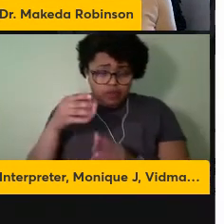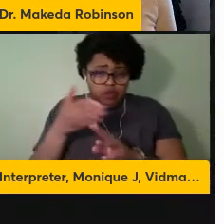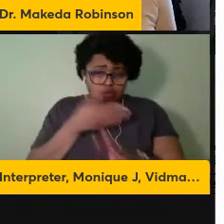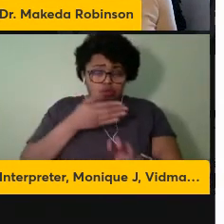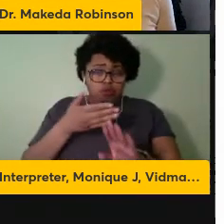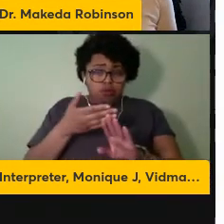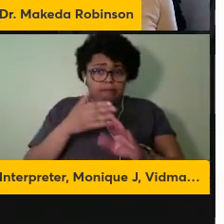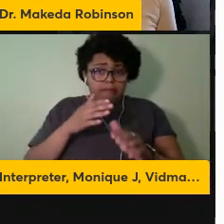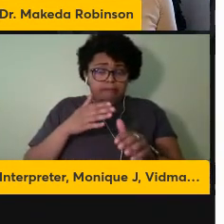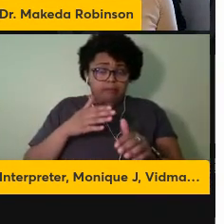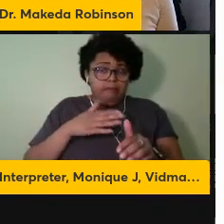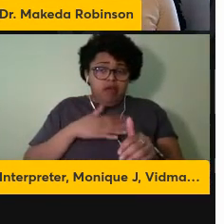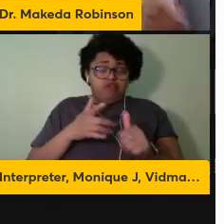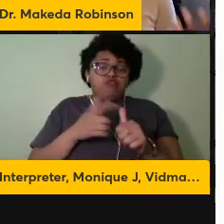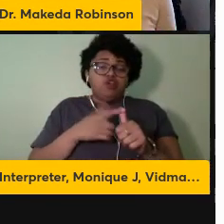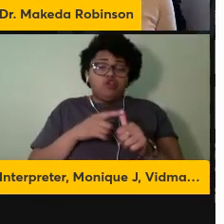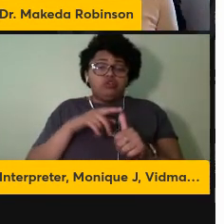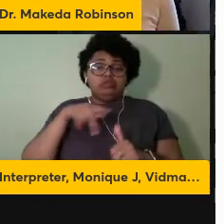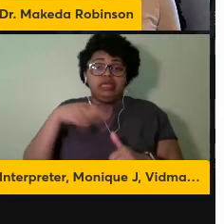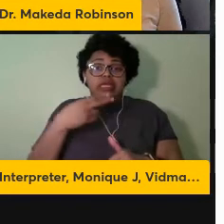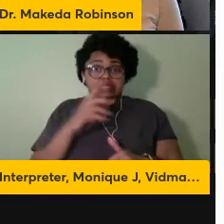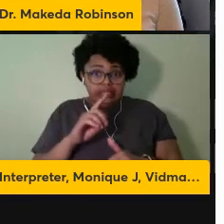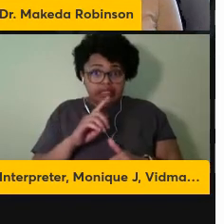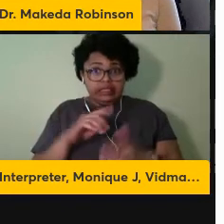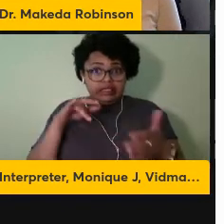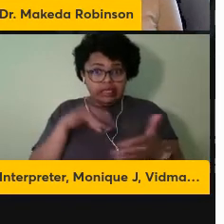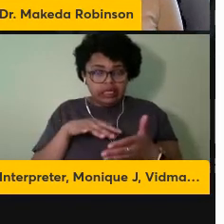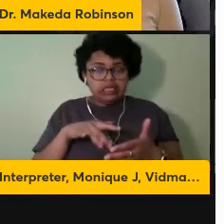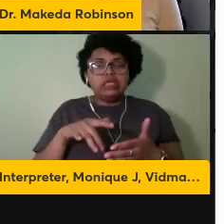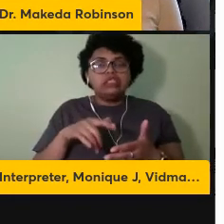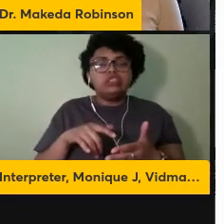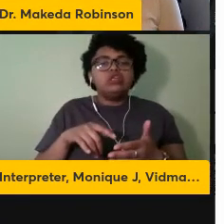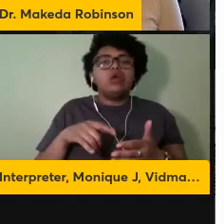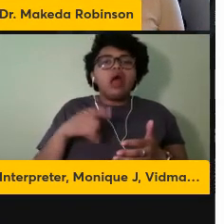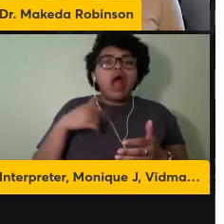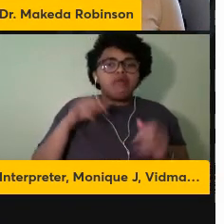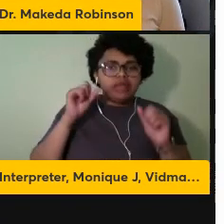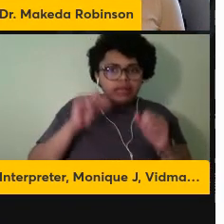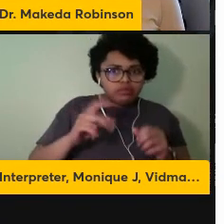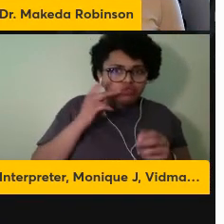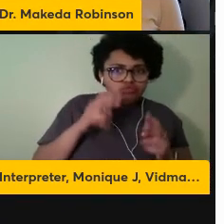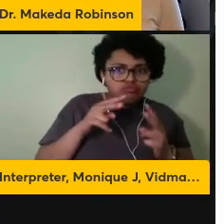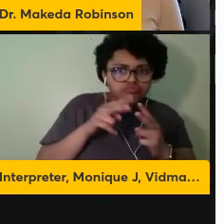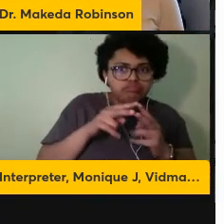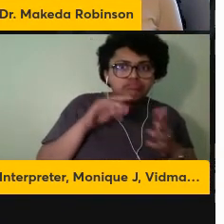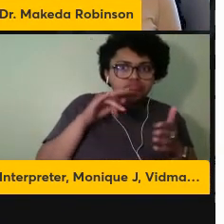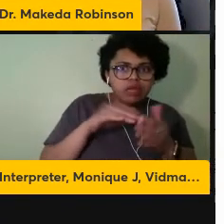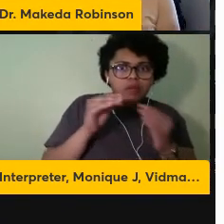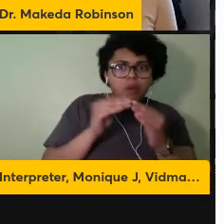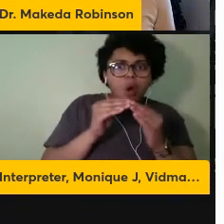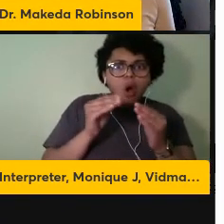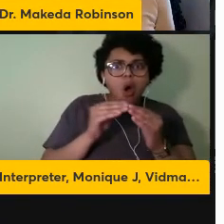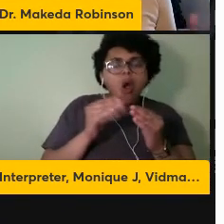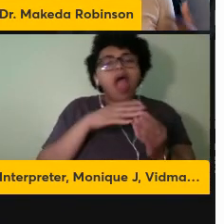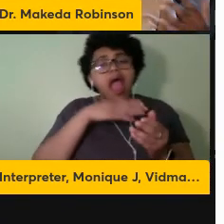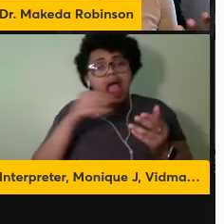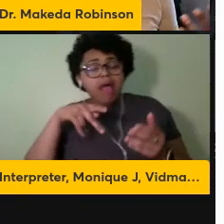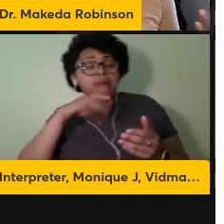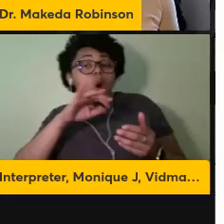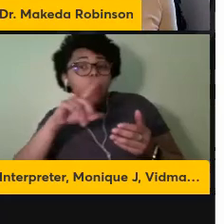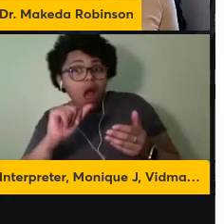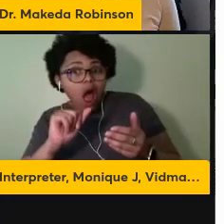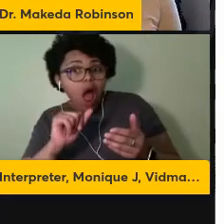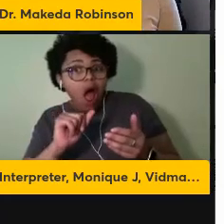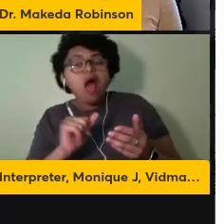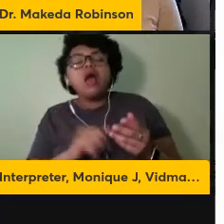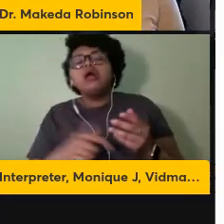my clinical fellowship during the Ebola epidemic. And so I was very interested in beginning to apply some of the things that I had learned in